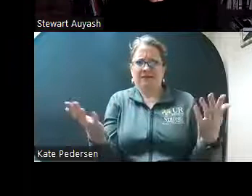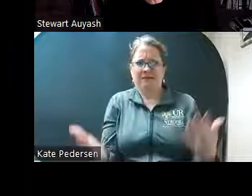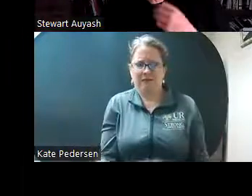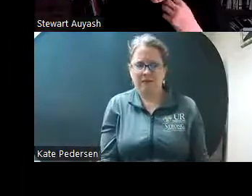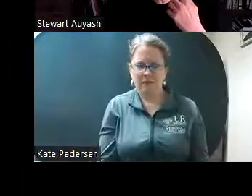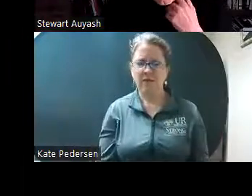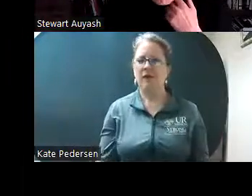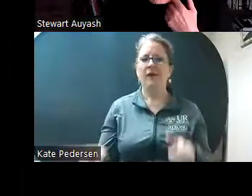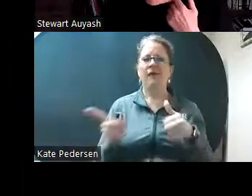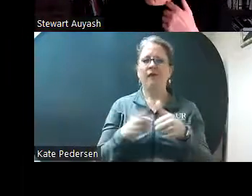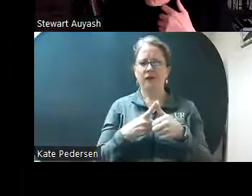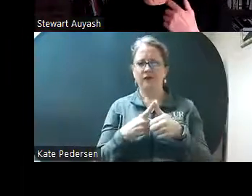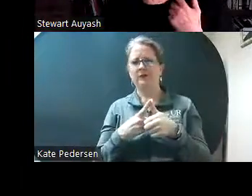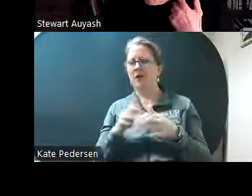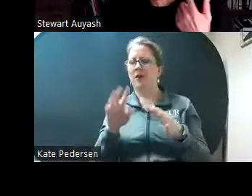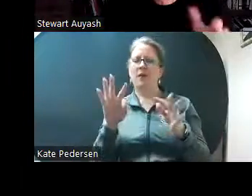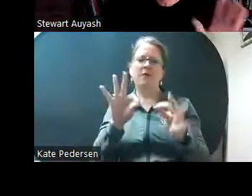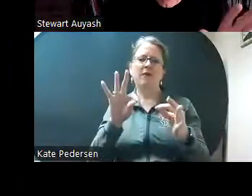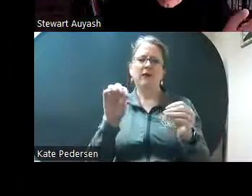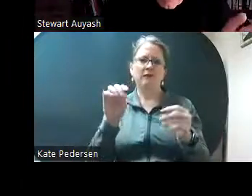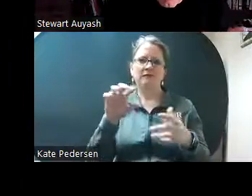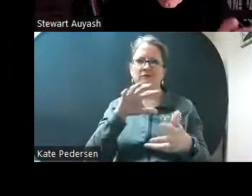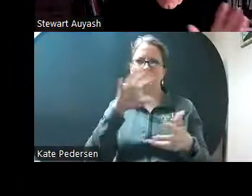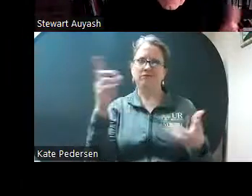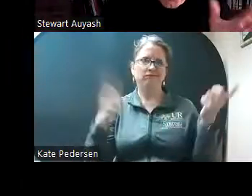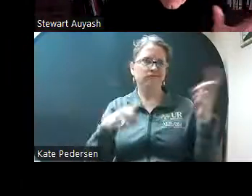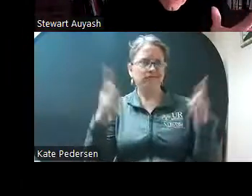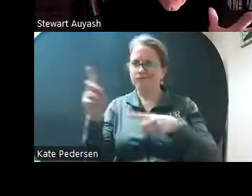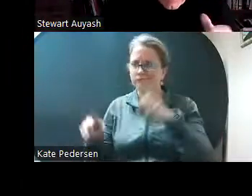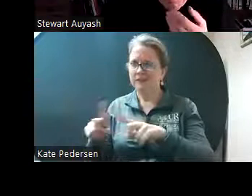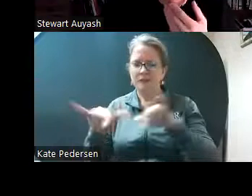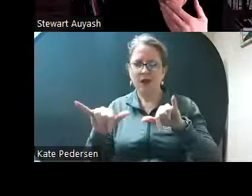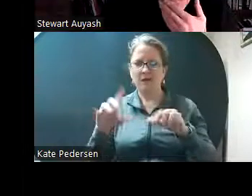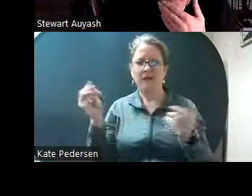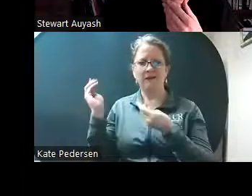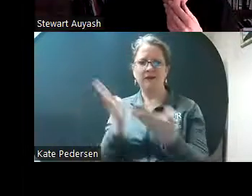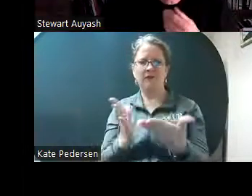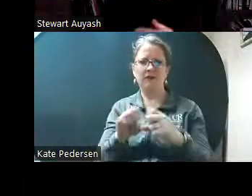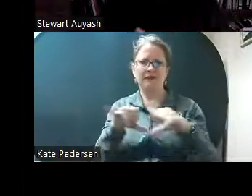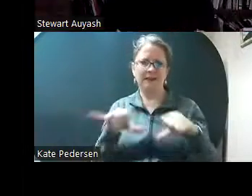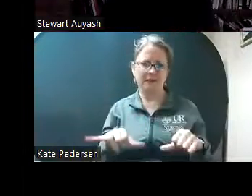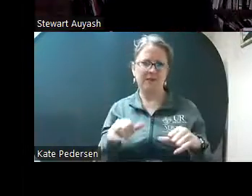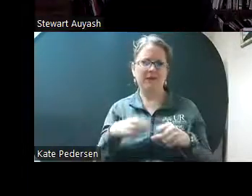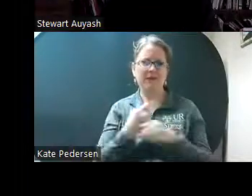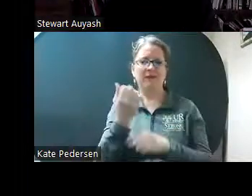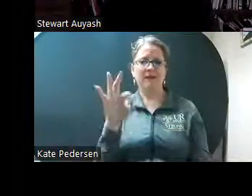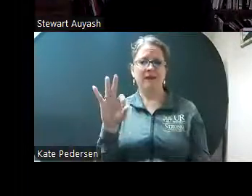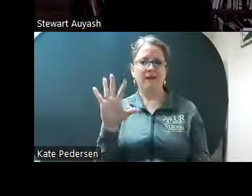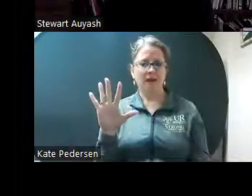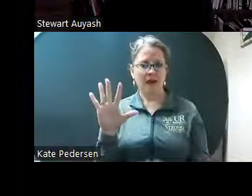Well, first of all, there was a perfect storm of delivery, a delivery system. In